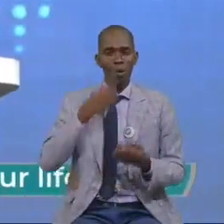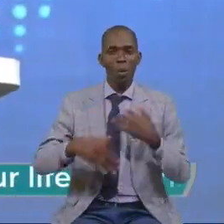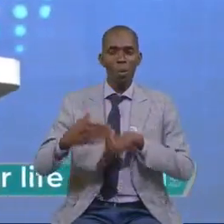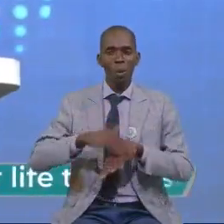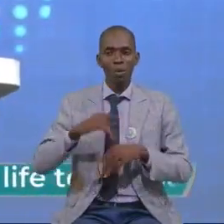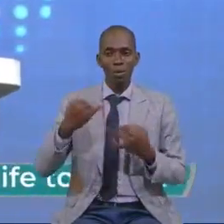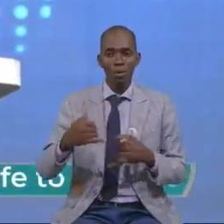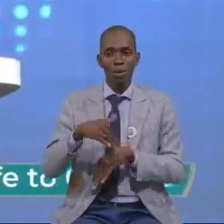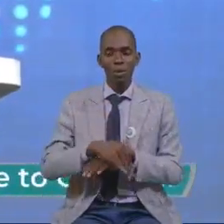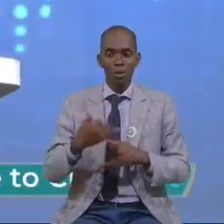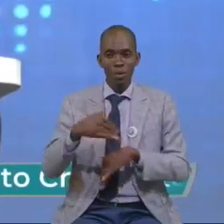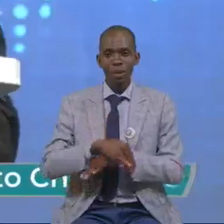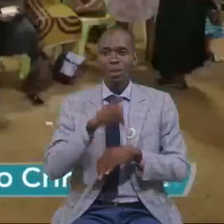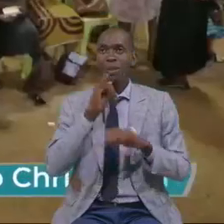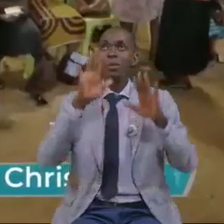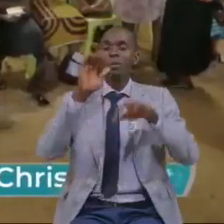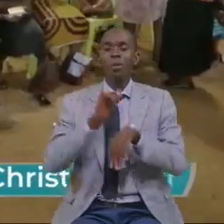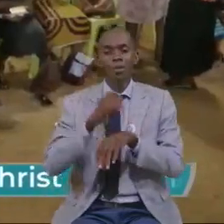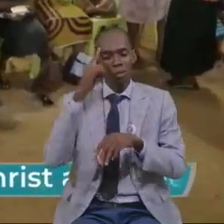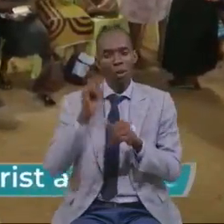night of miracle for everyone.